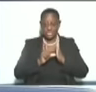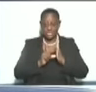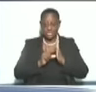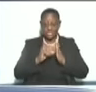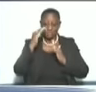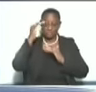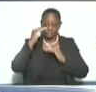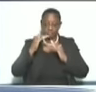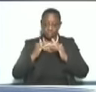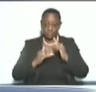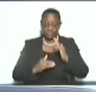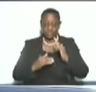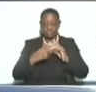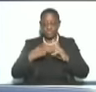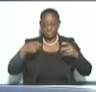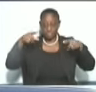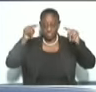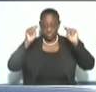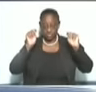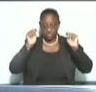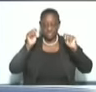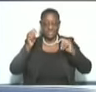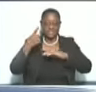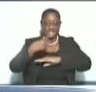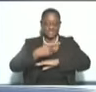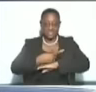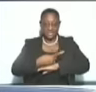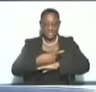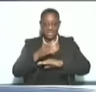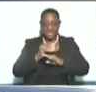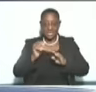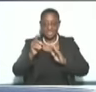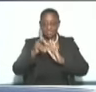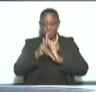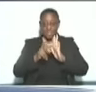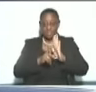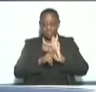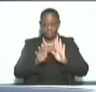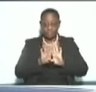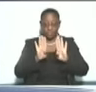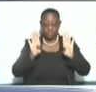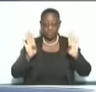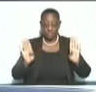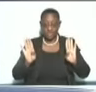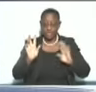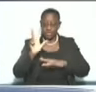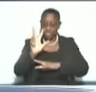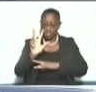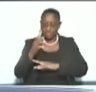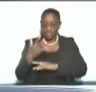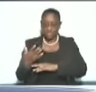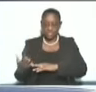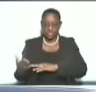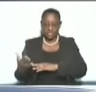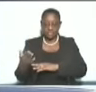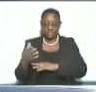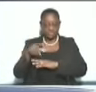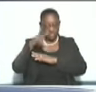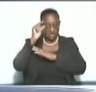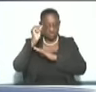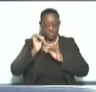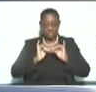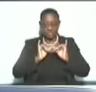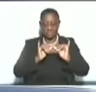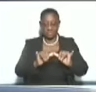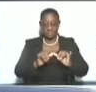in the speech from the throne today as Parliament officially opened. Three pillars were identified as a central focus for the government moving